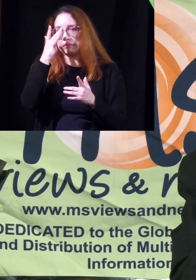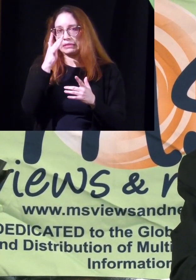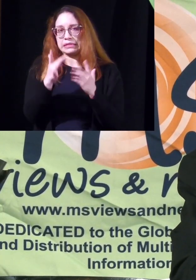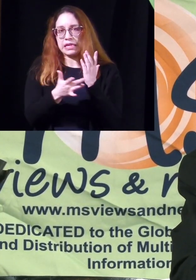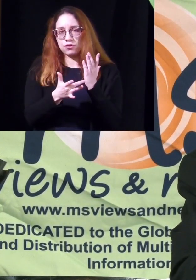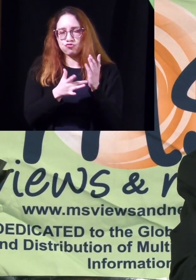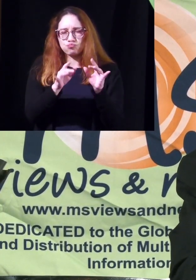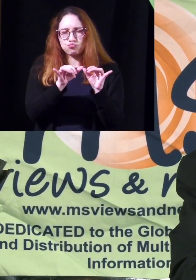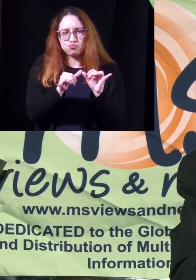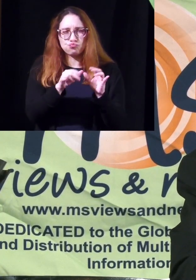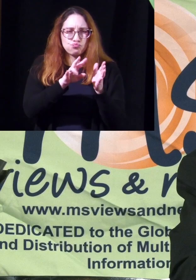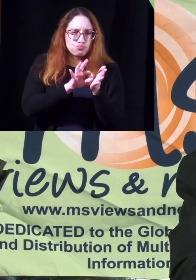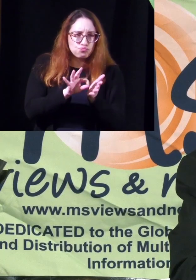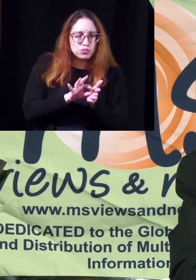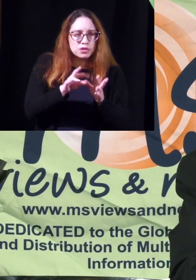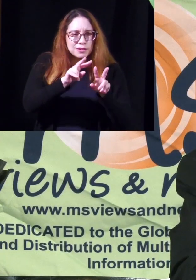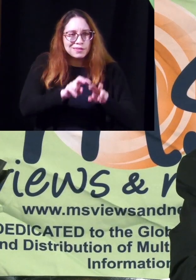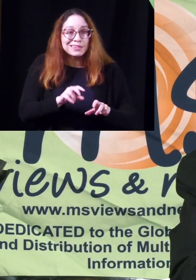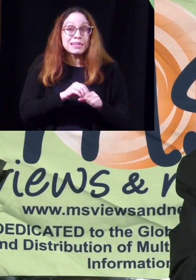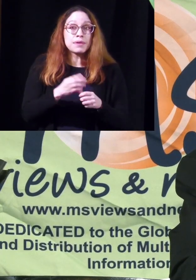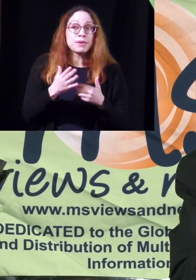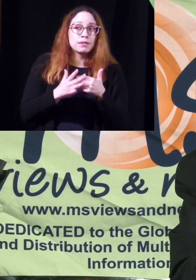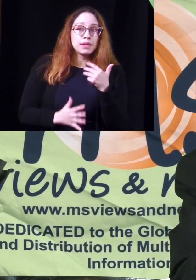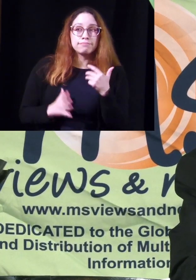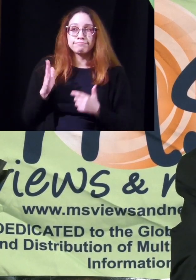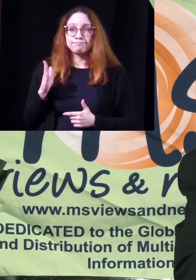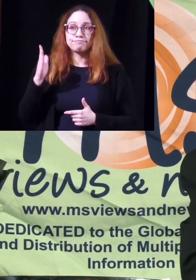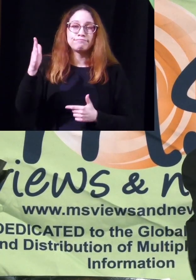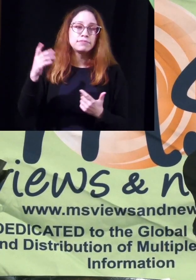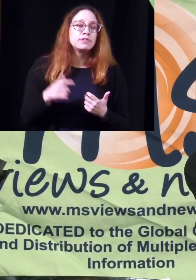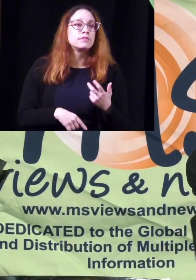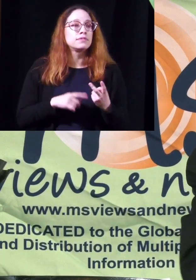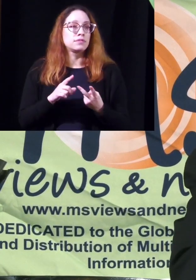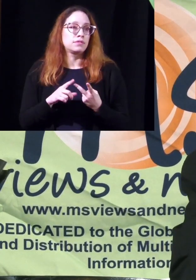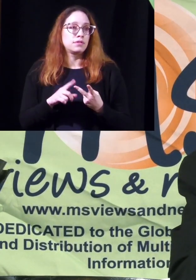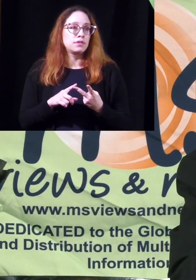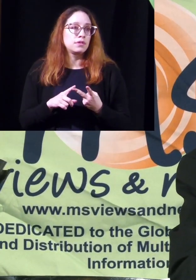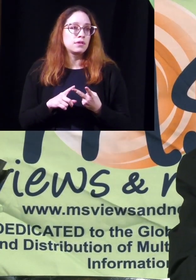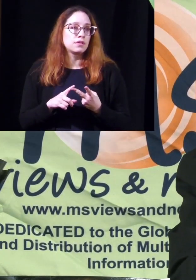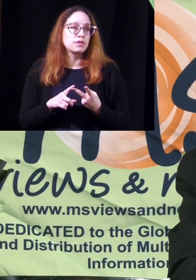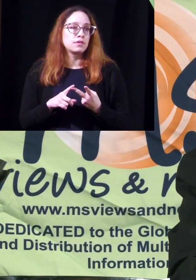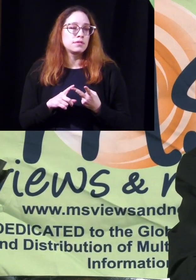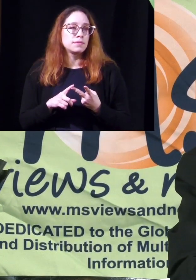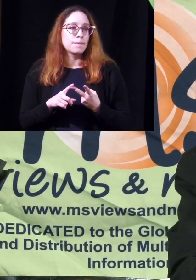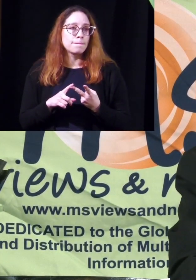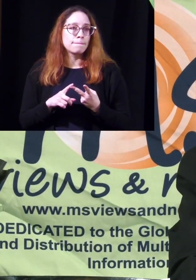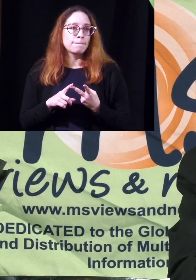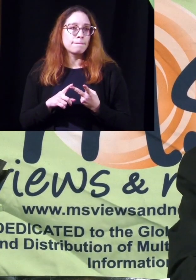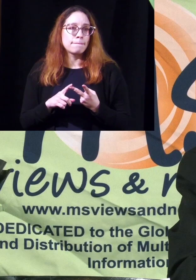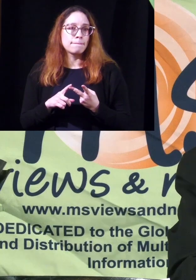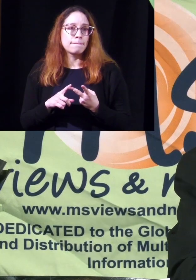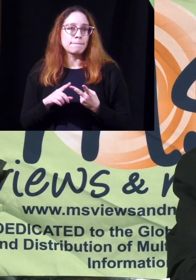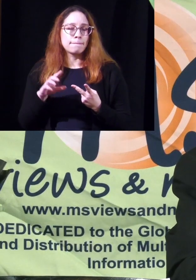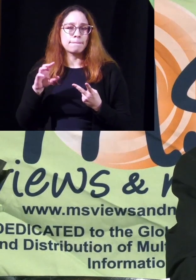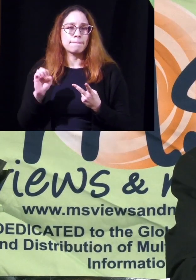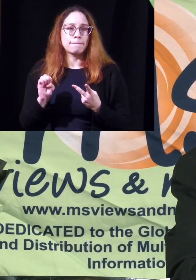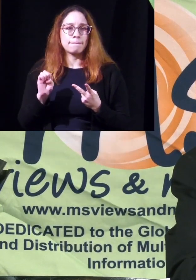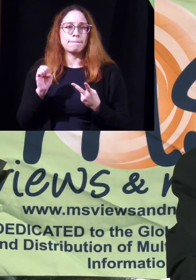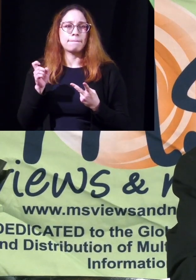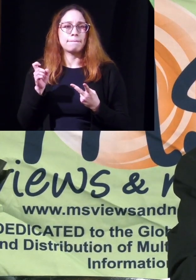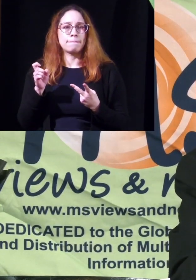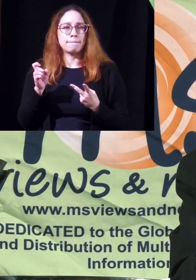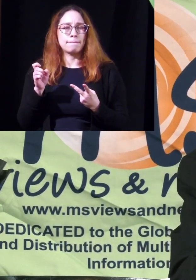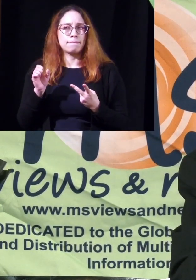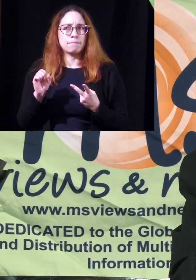measure, we might be able to detect them in the blood. And then the next one that I gave you an example is from the astrocyte. The astrocyte is